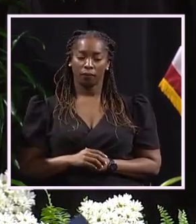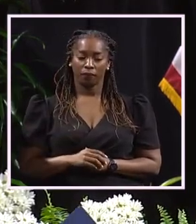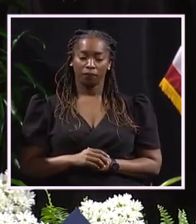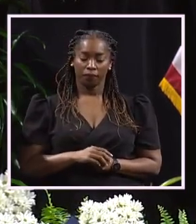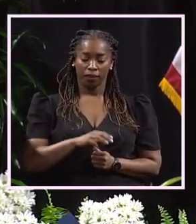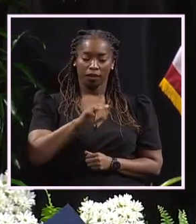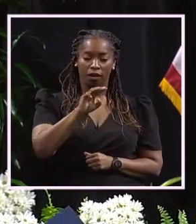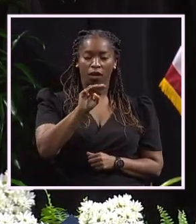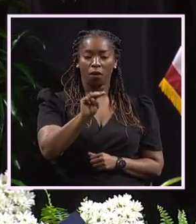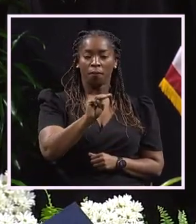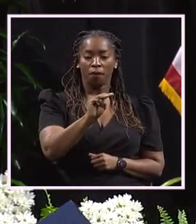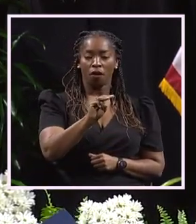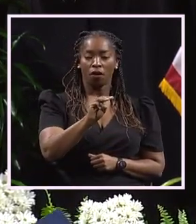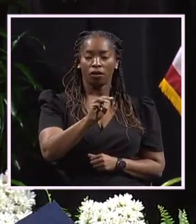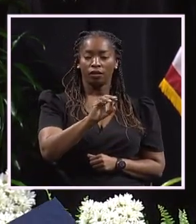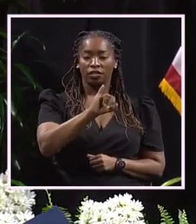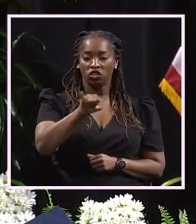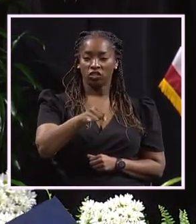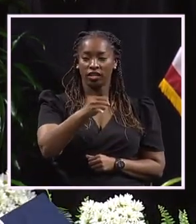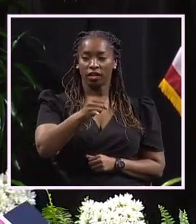Mark Jacob Reyes.